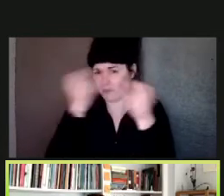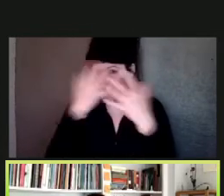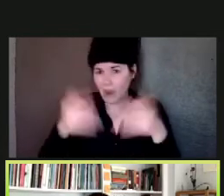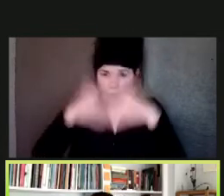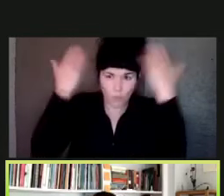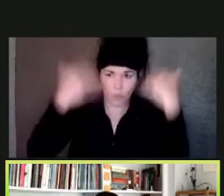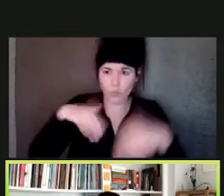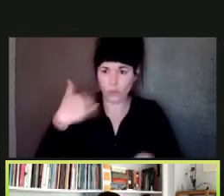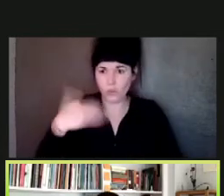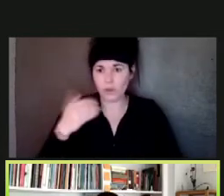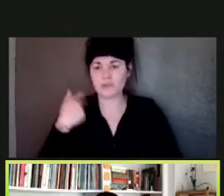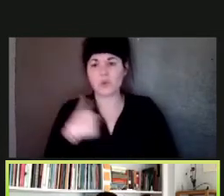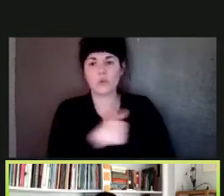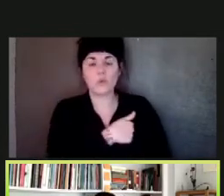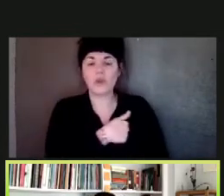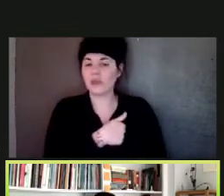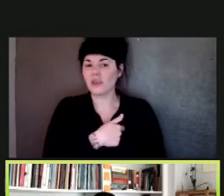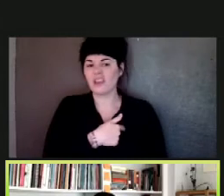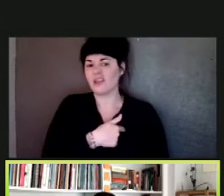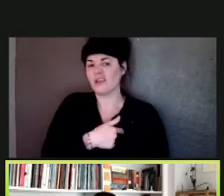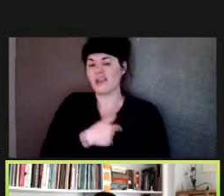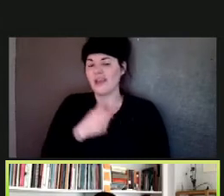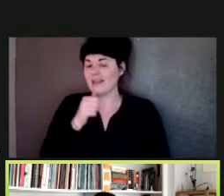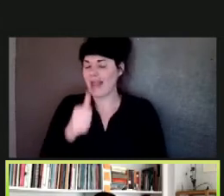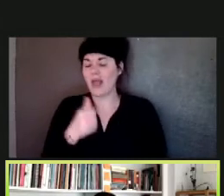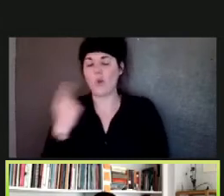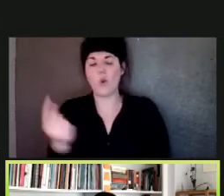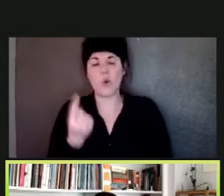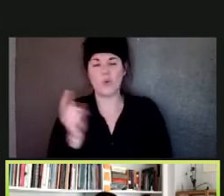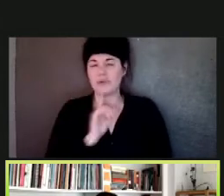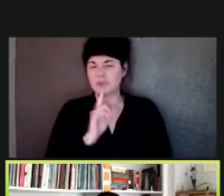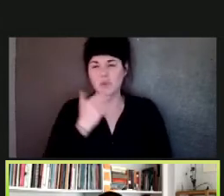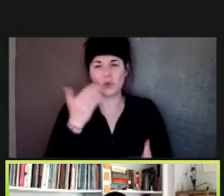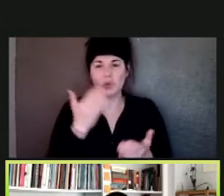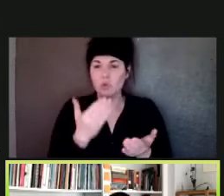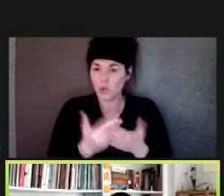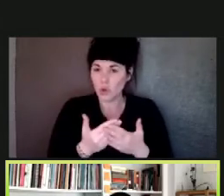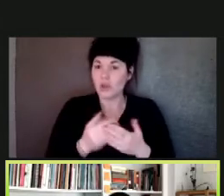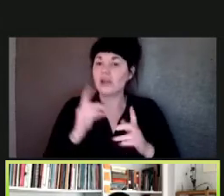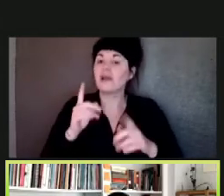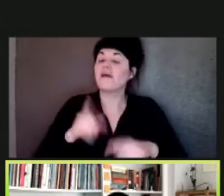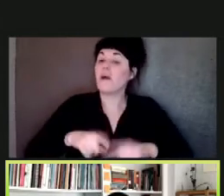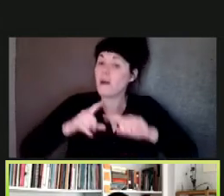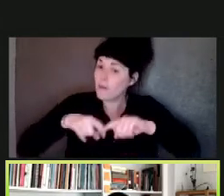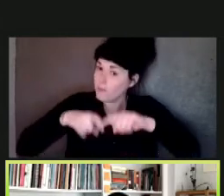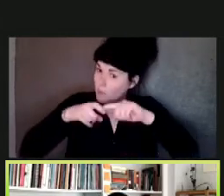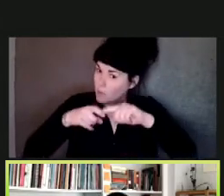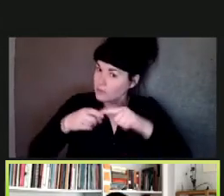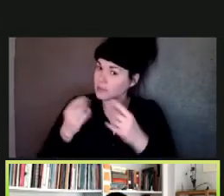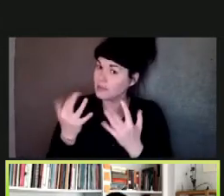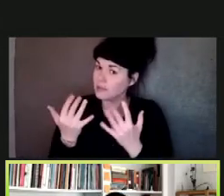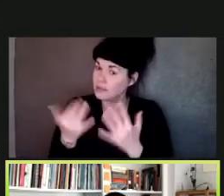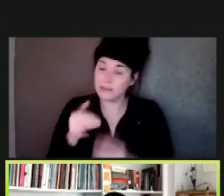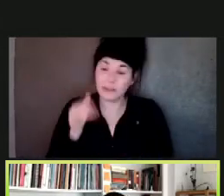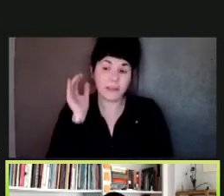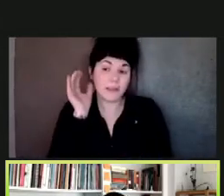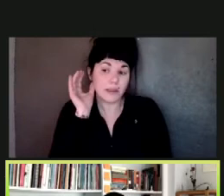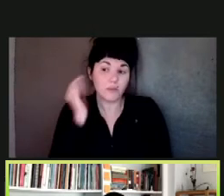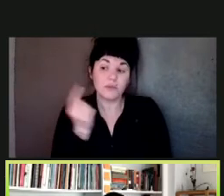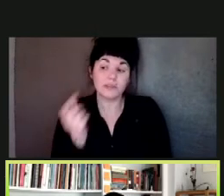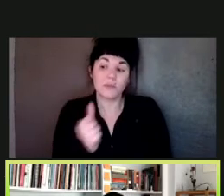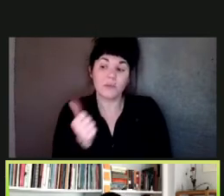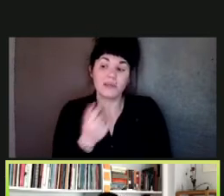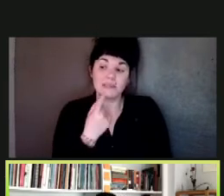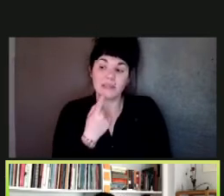we're not always so good at pausing and listening to hear what somebody else is saying and what they're thinking and how